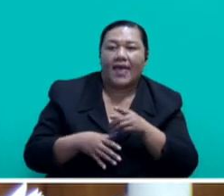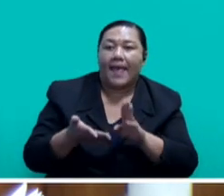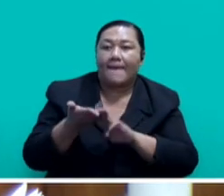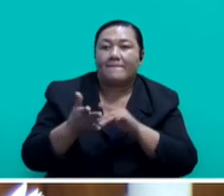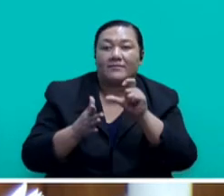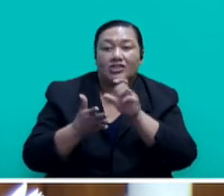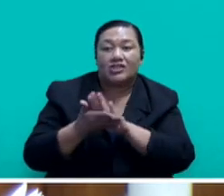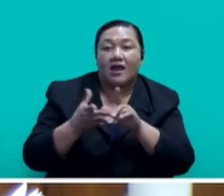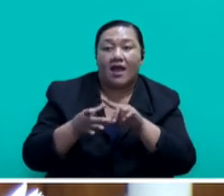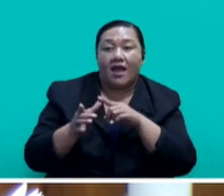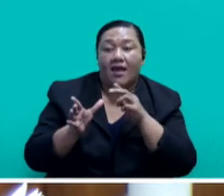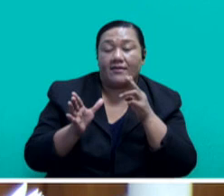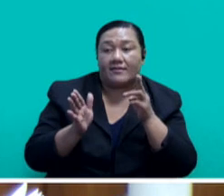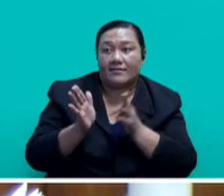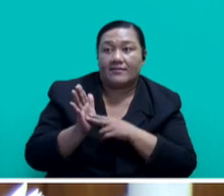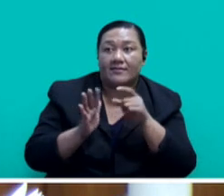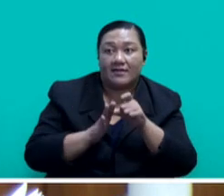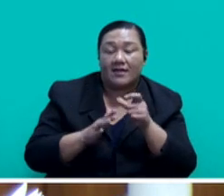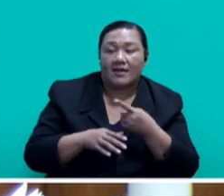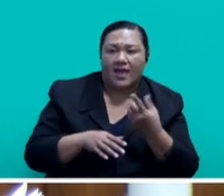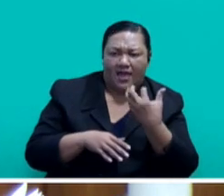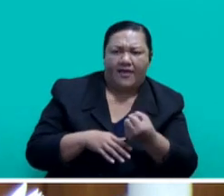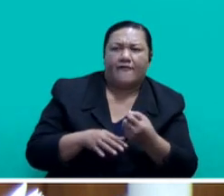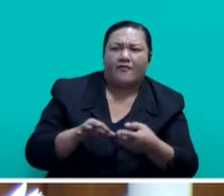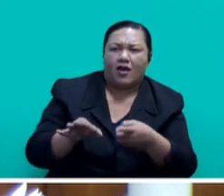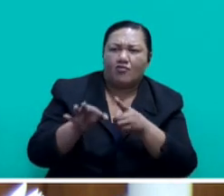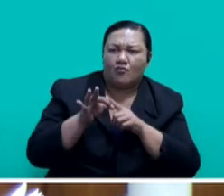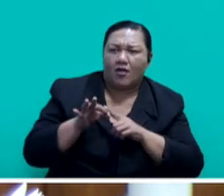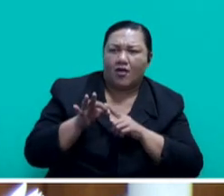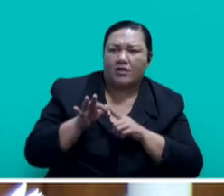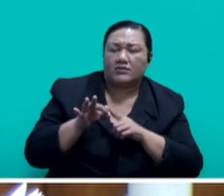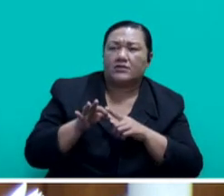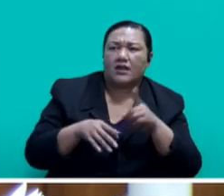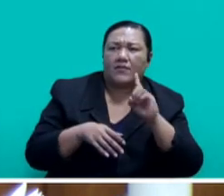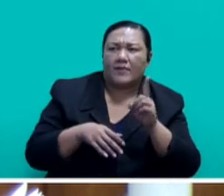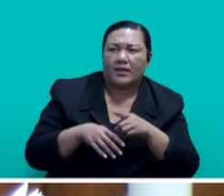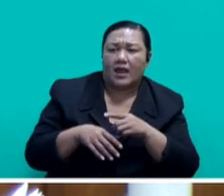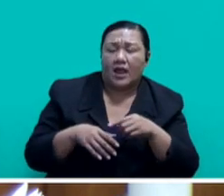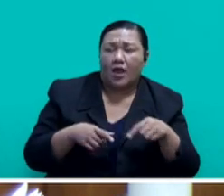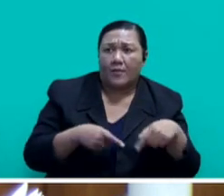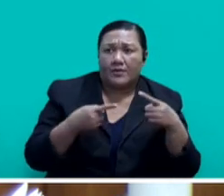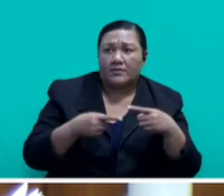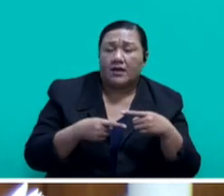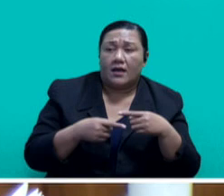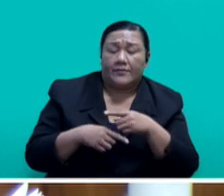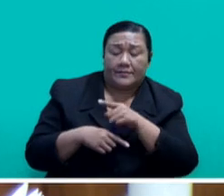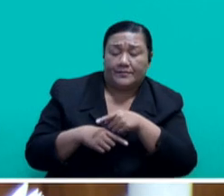Honourable Hemchand had questioned whether the executive teacher positions would be